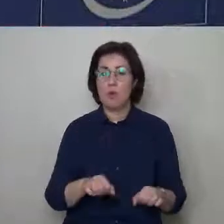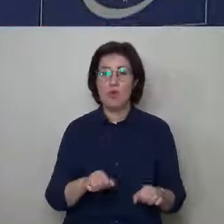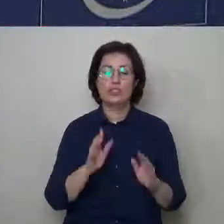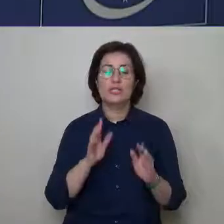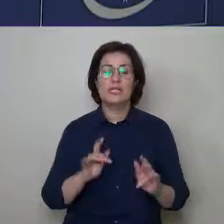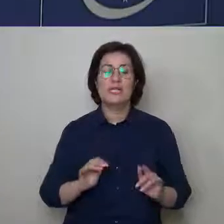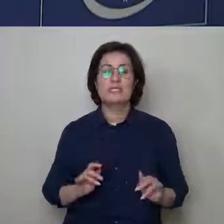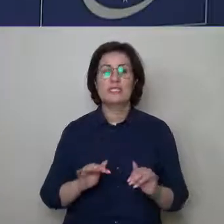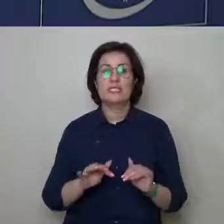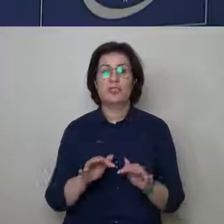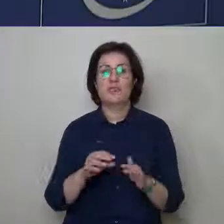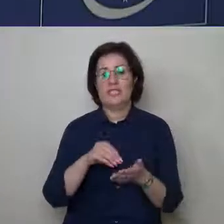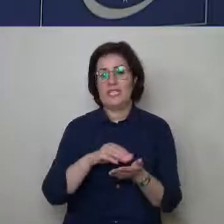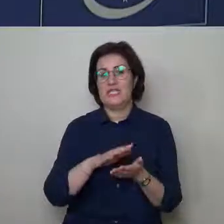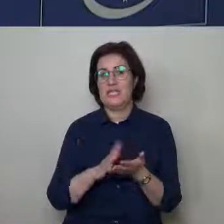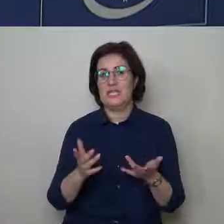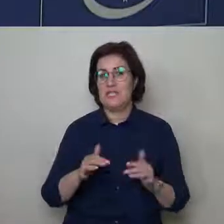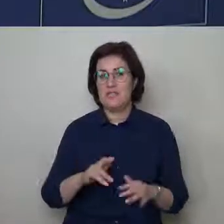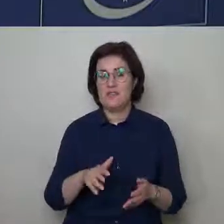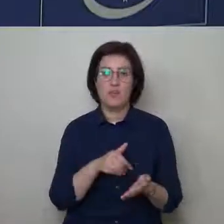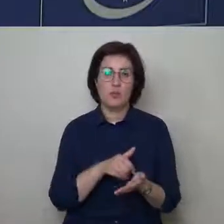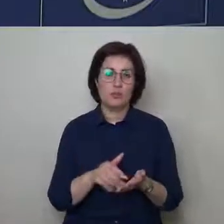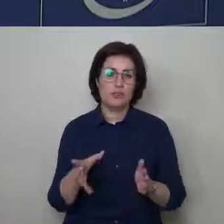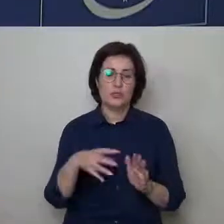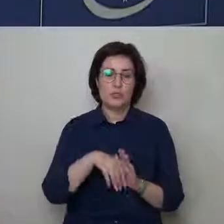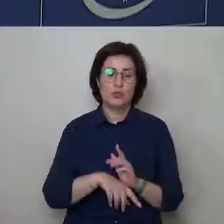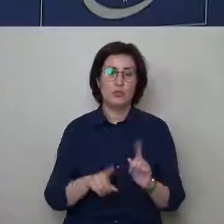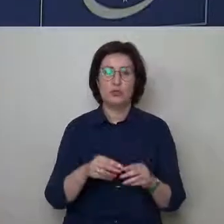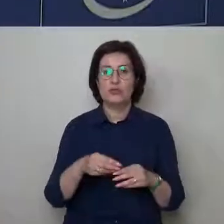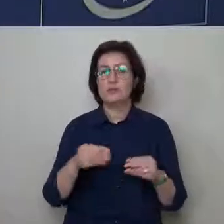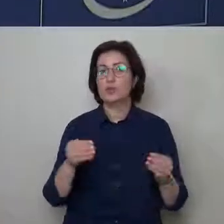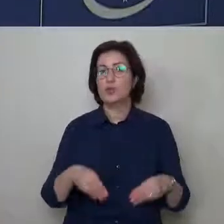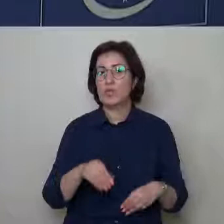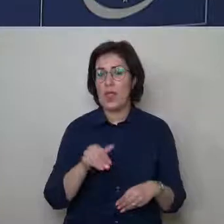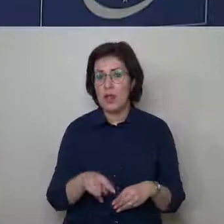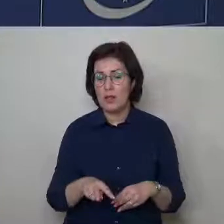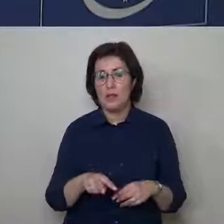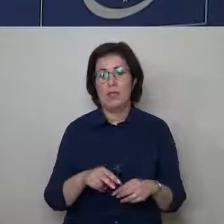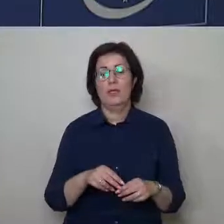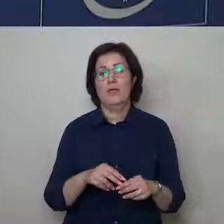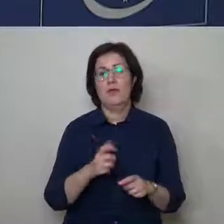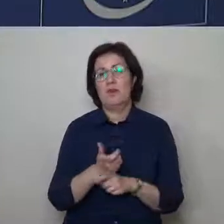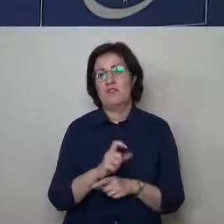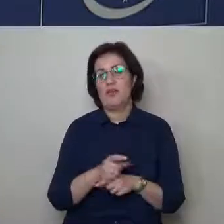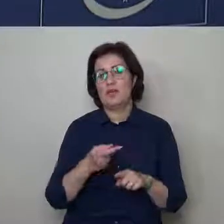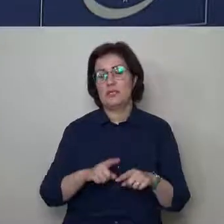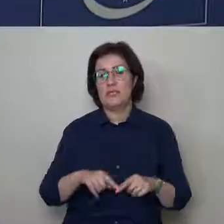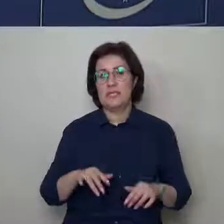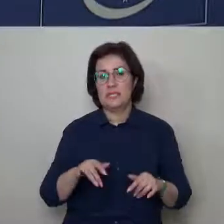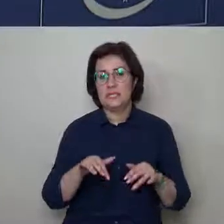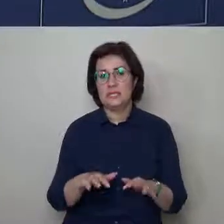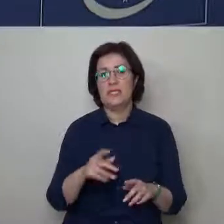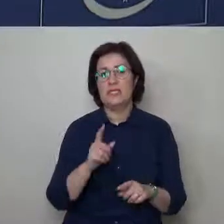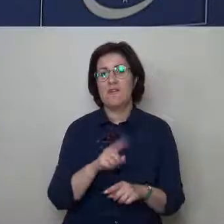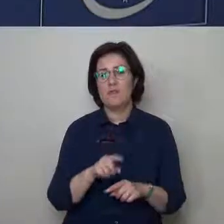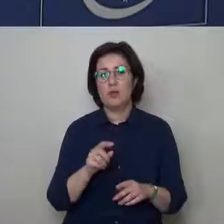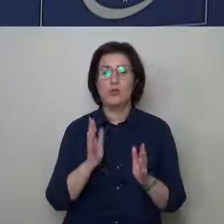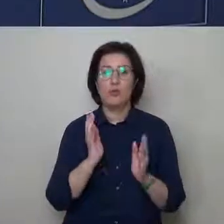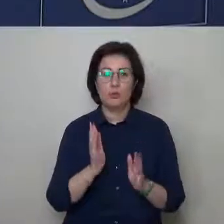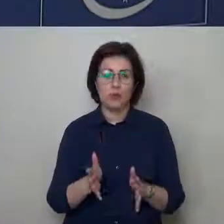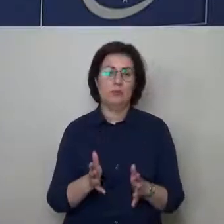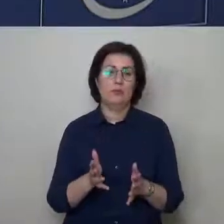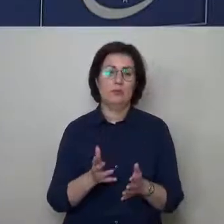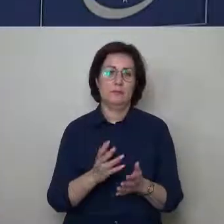a member can in fact only perform registration, refuse to register, to write something down in the